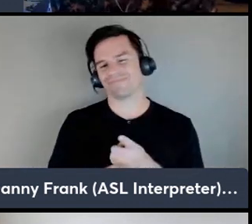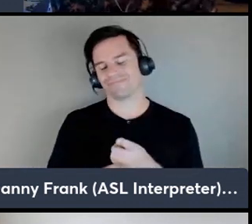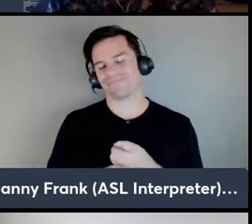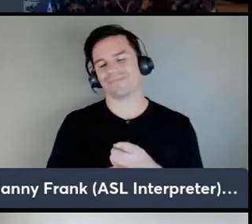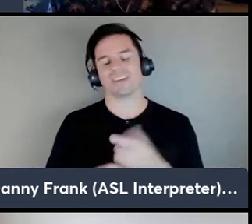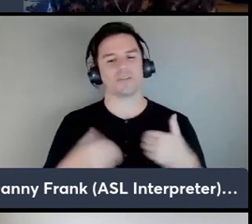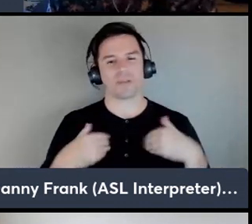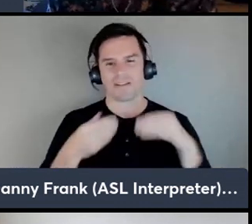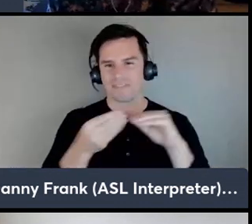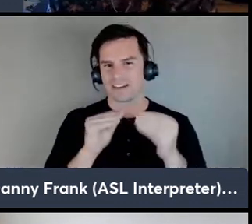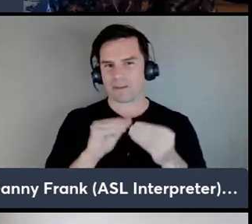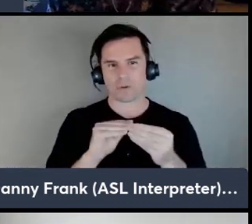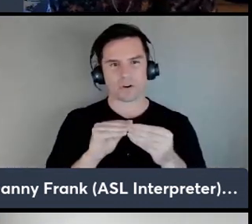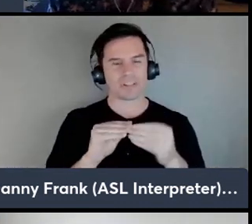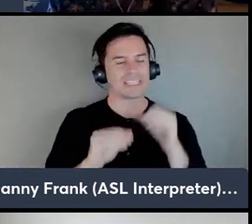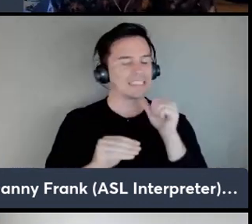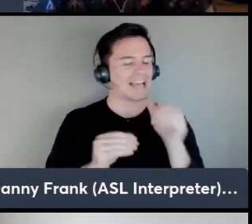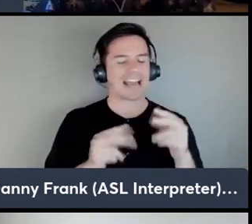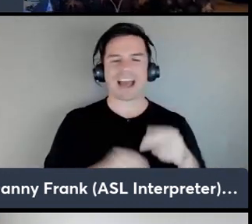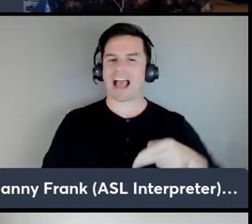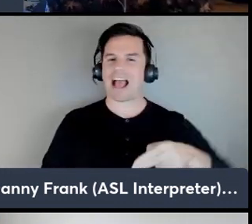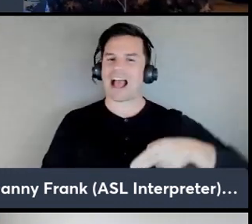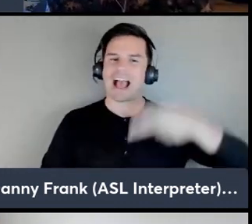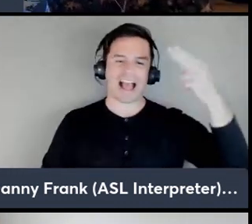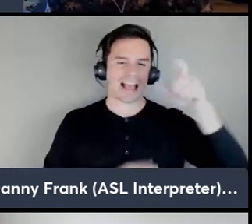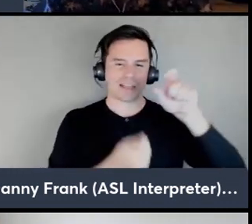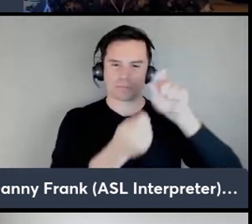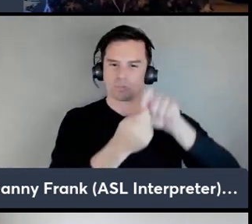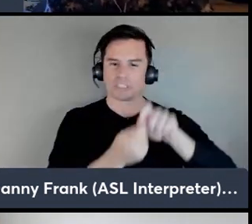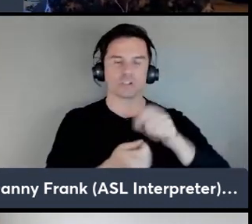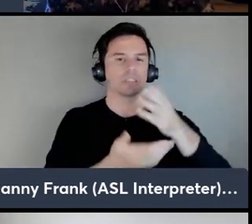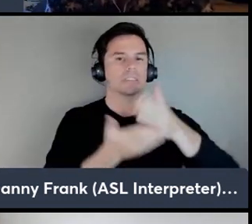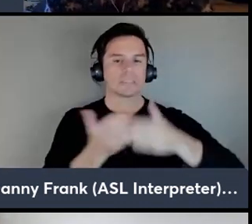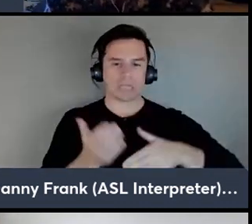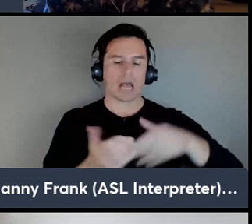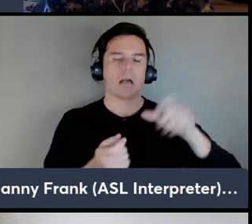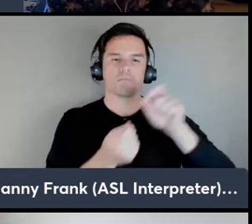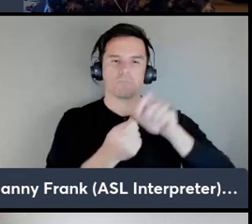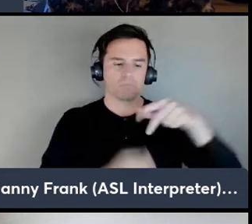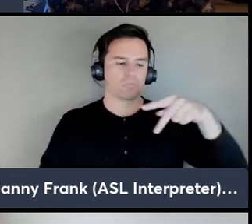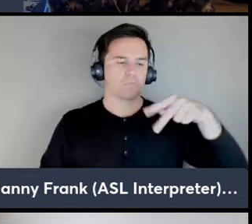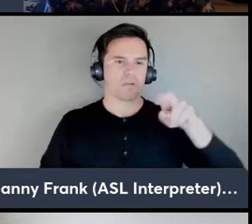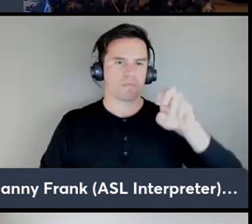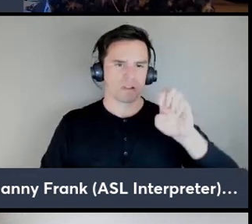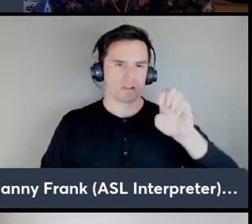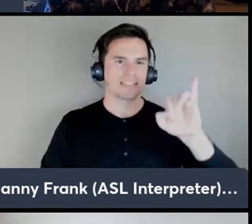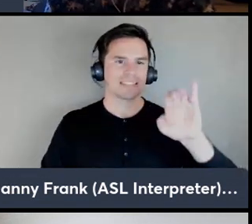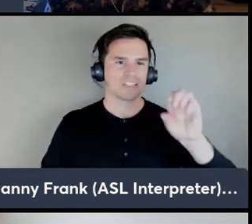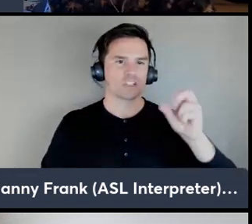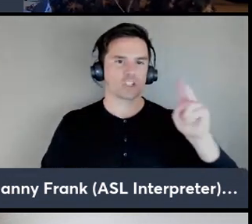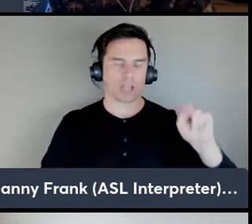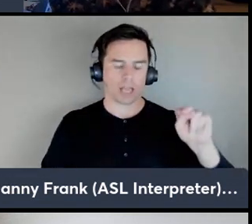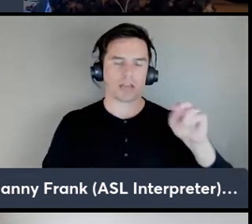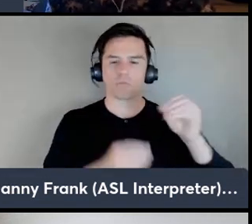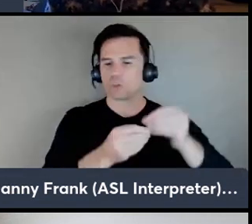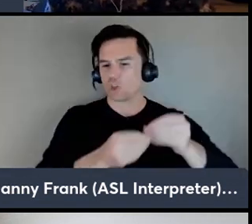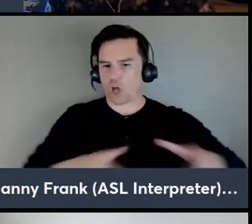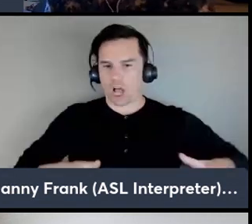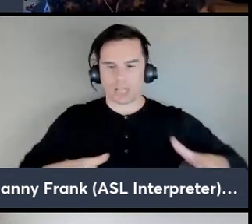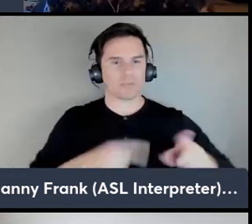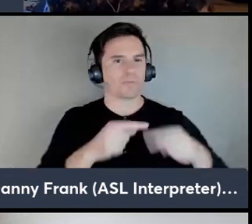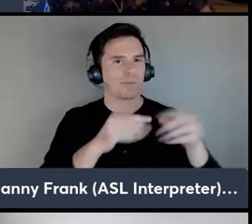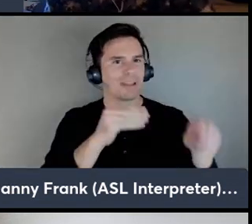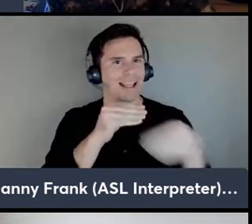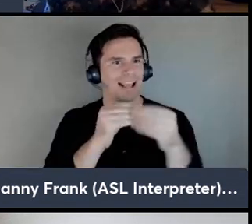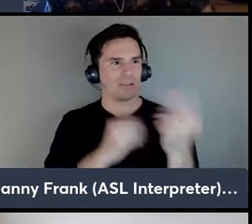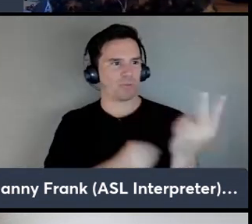high, very high precision because we actually lost some precision and we added those two values together. Now, the way we go about